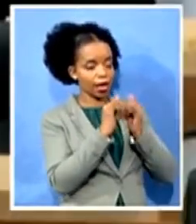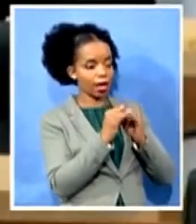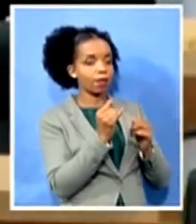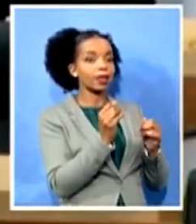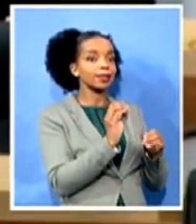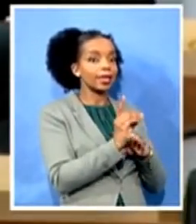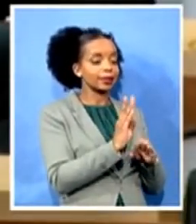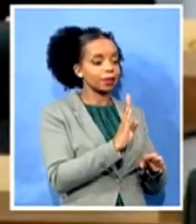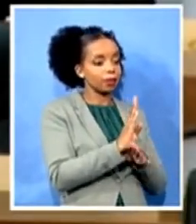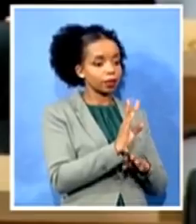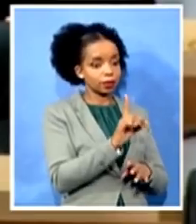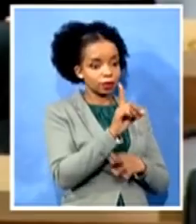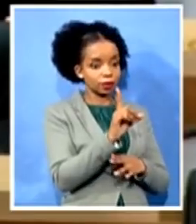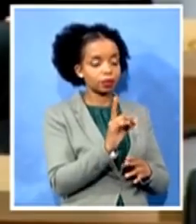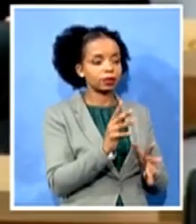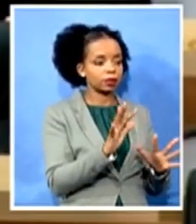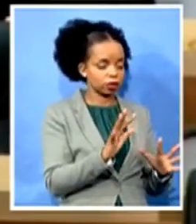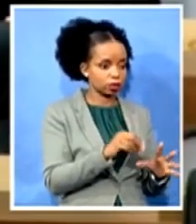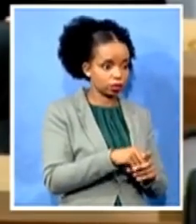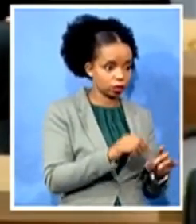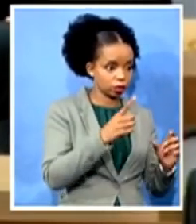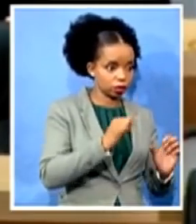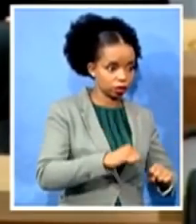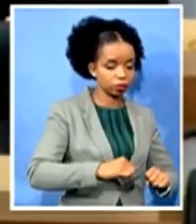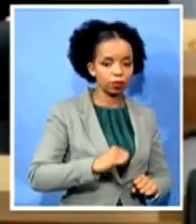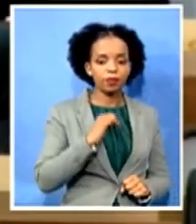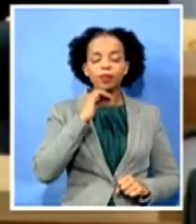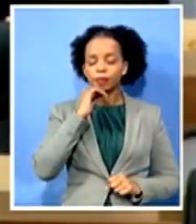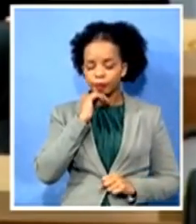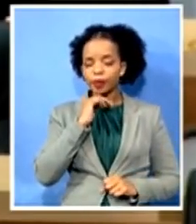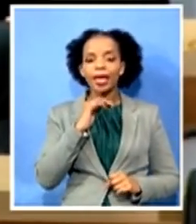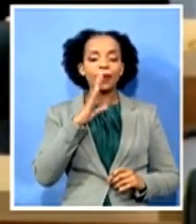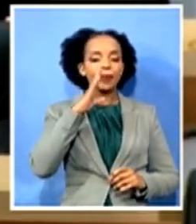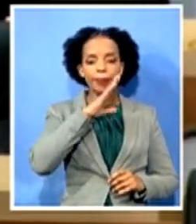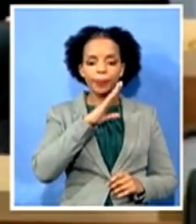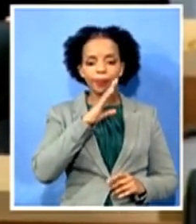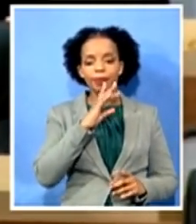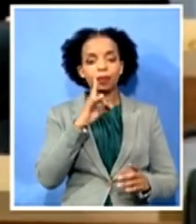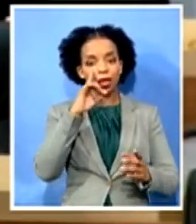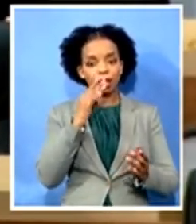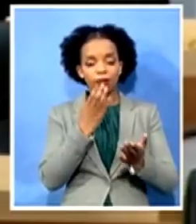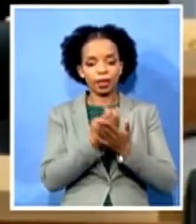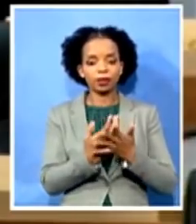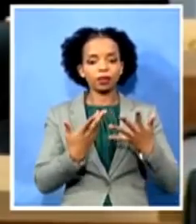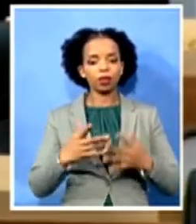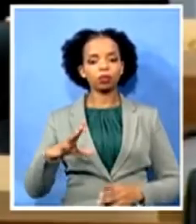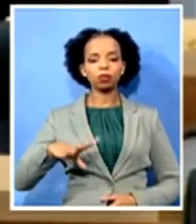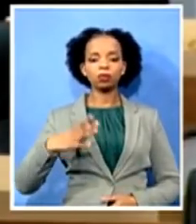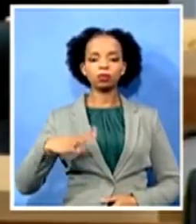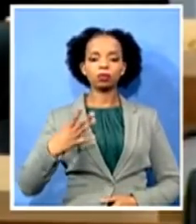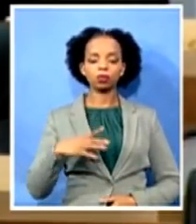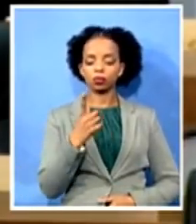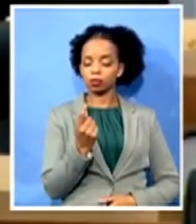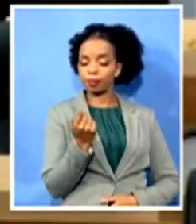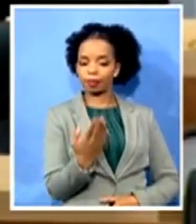evidence of any formal tender process, public procurement process, and I stress public procurement process